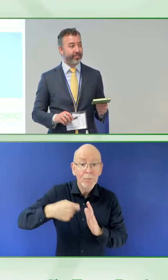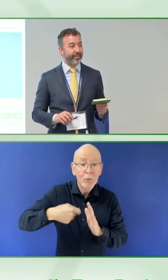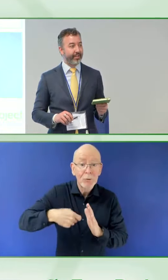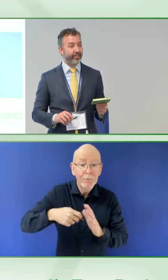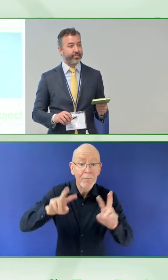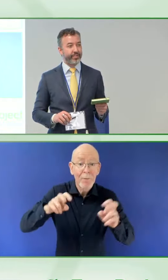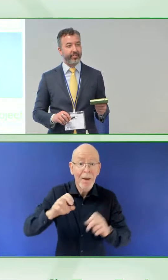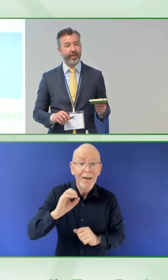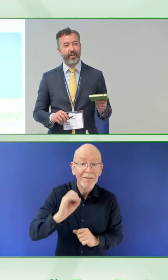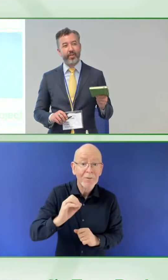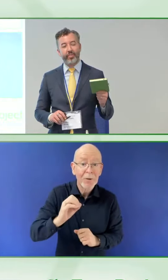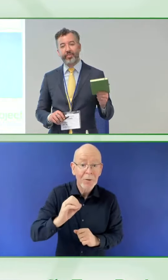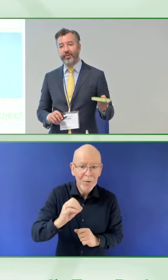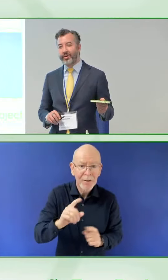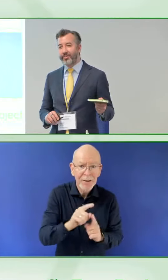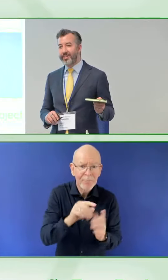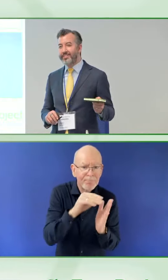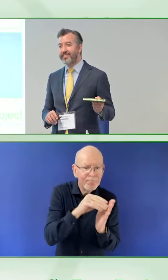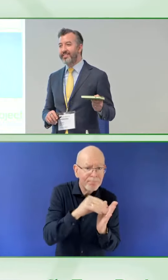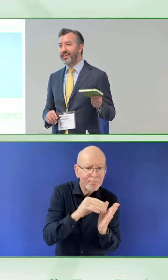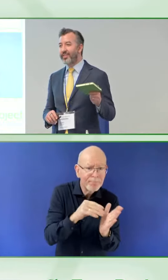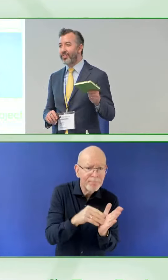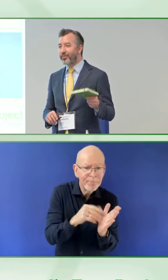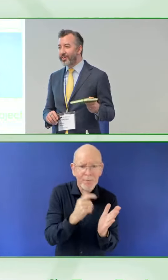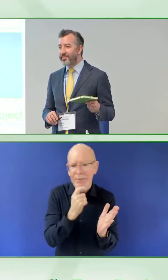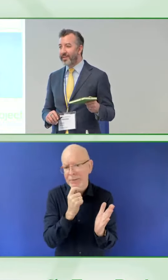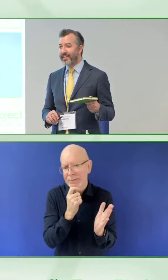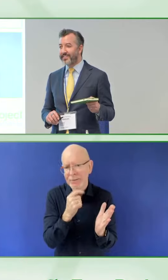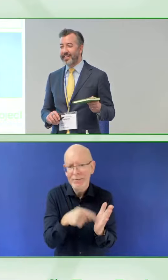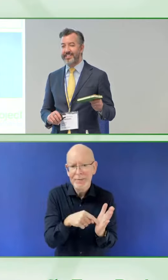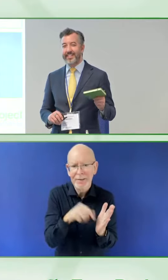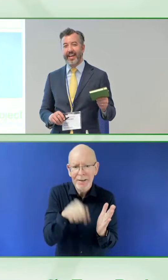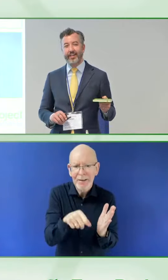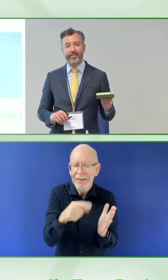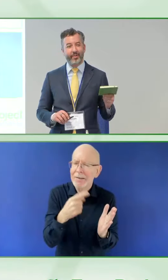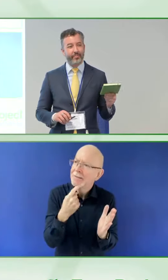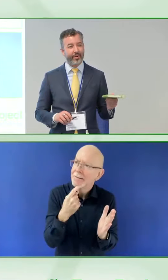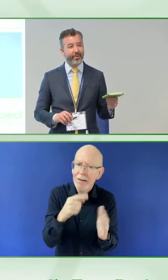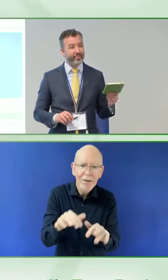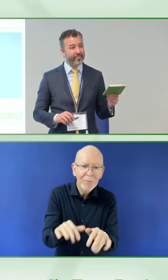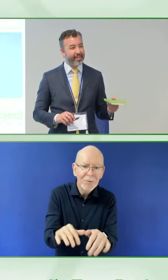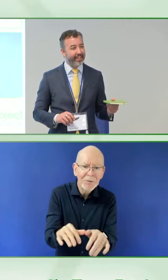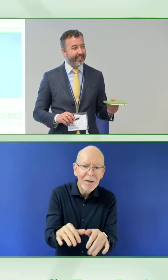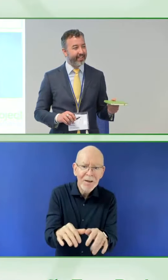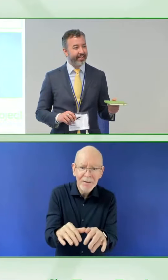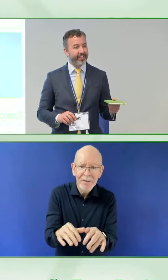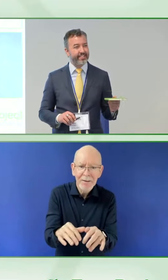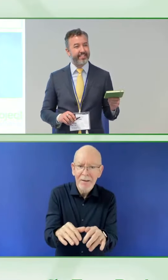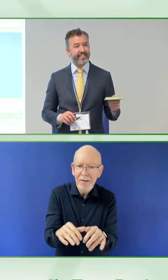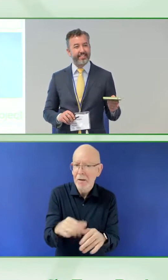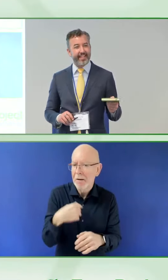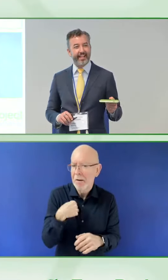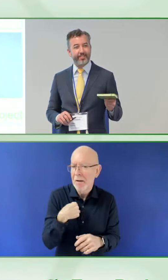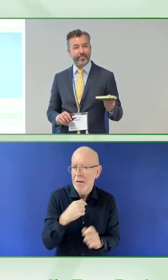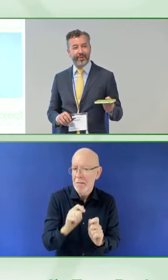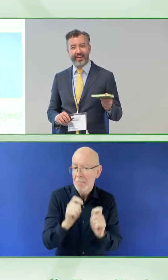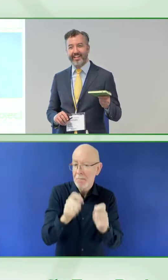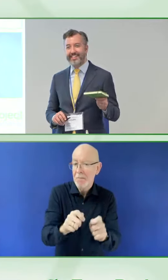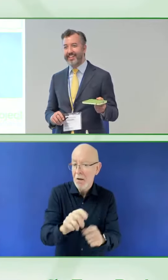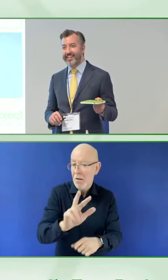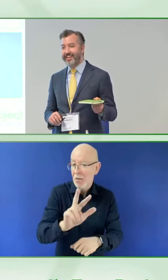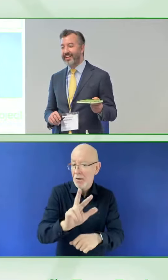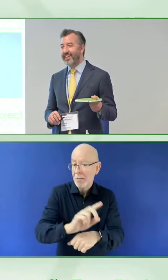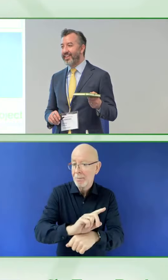impossible to be inclusive. 30 reasons in 3 minutes. That's 10 per minute. You get 6 seconds